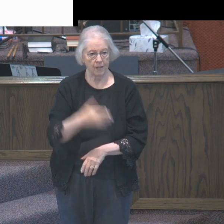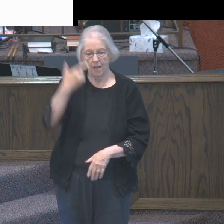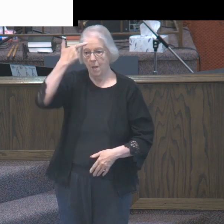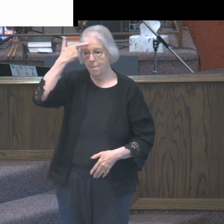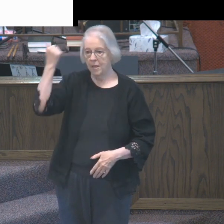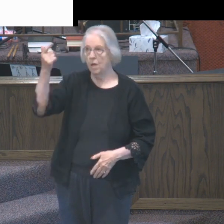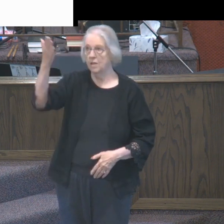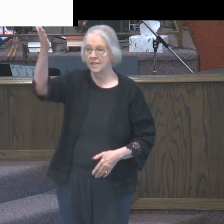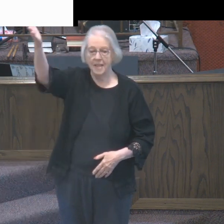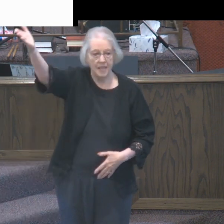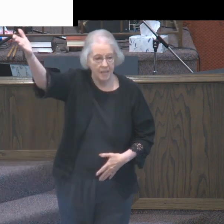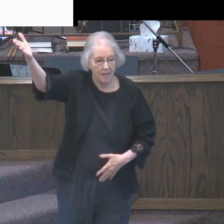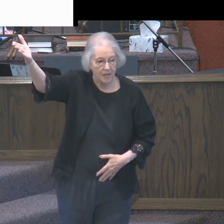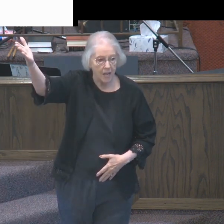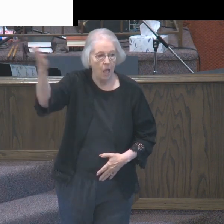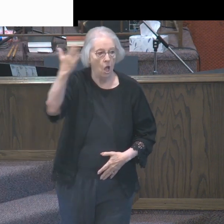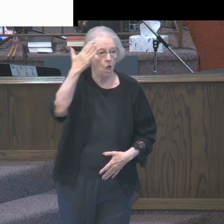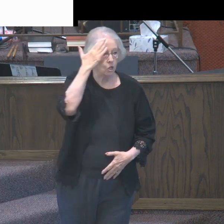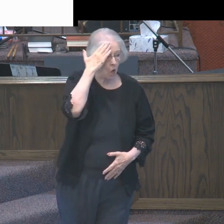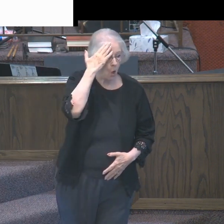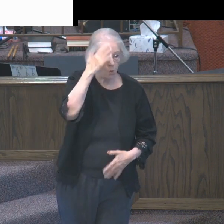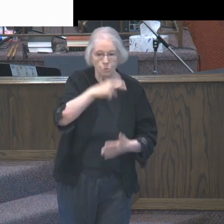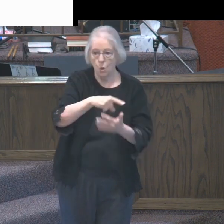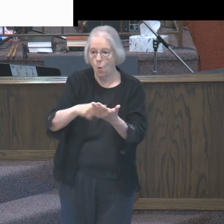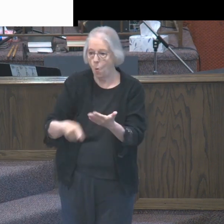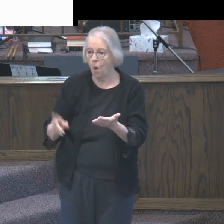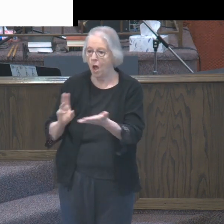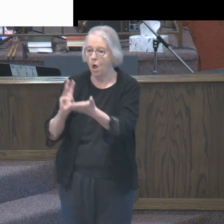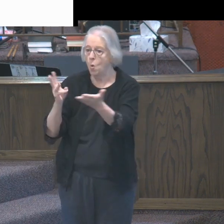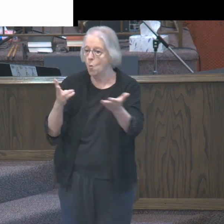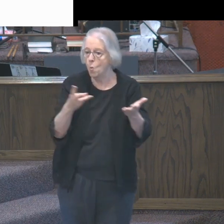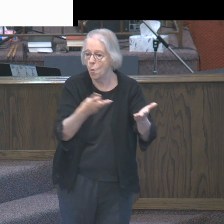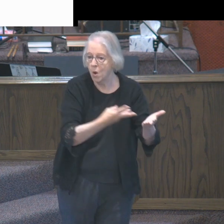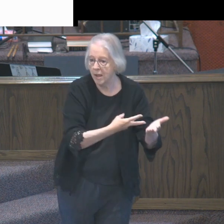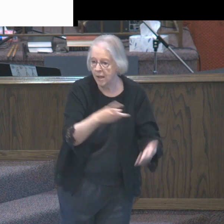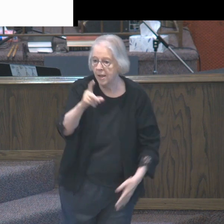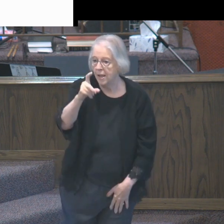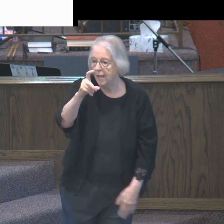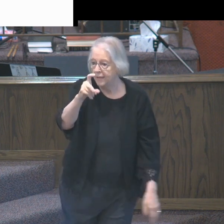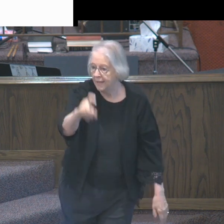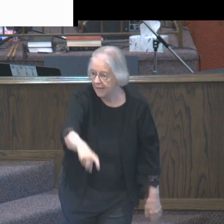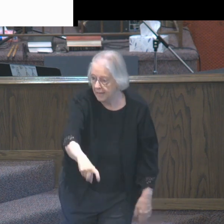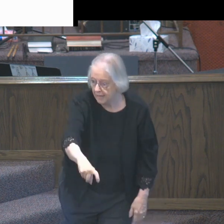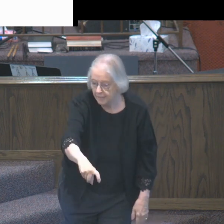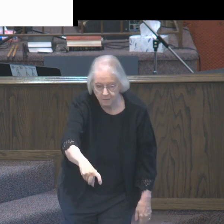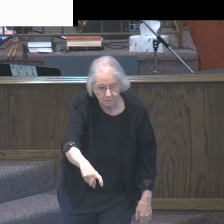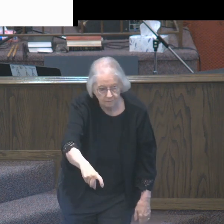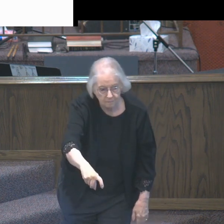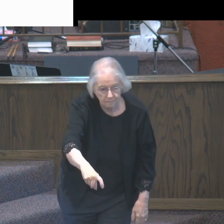you need before you ask him. So this is how we pray. We're going through